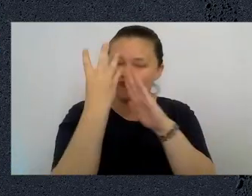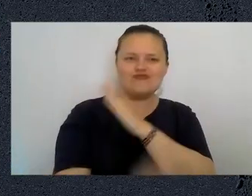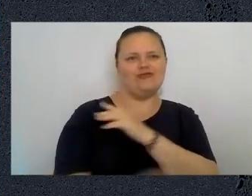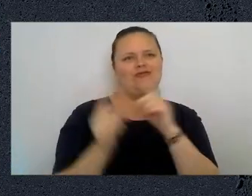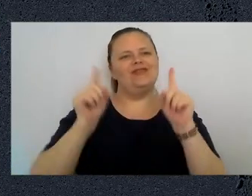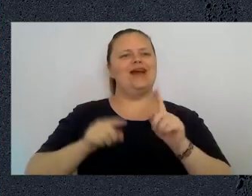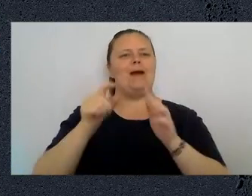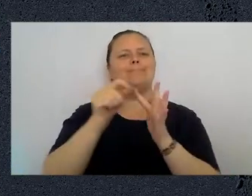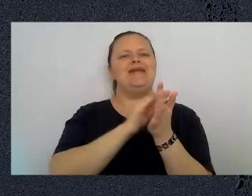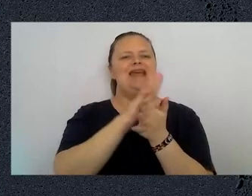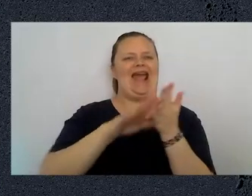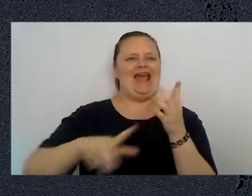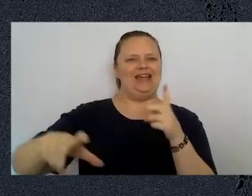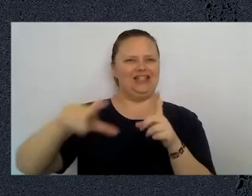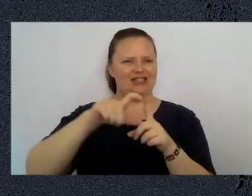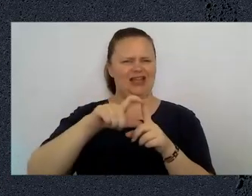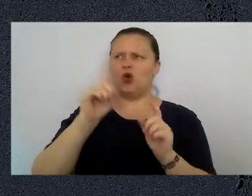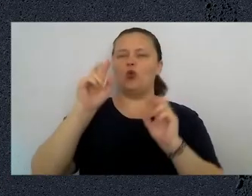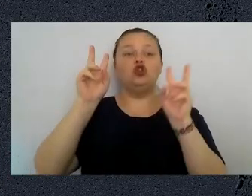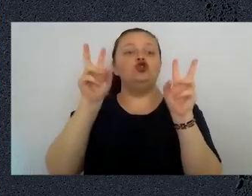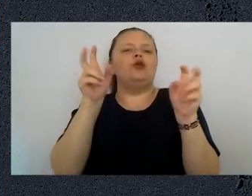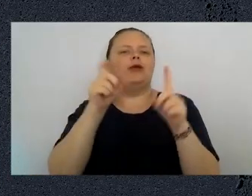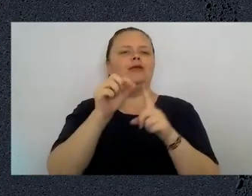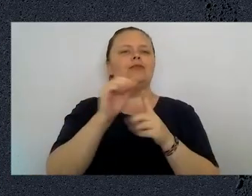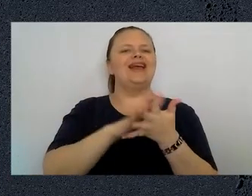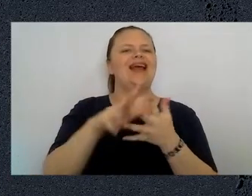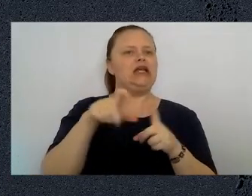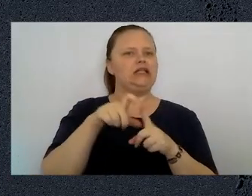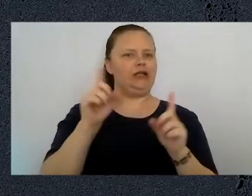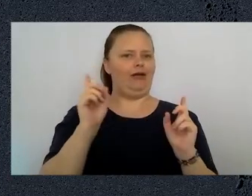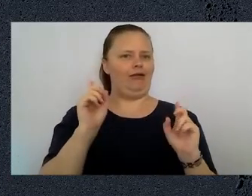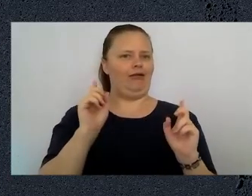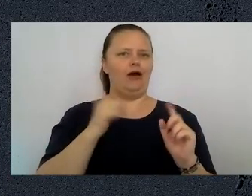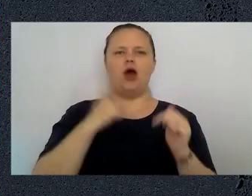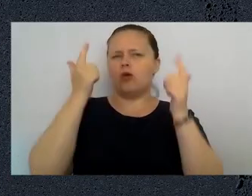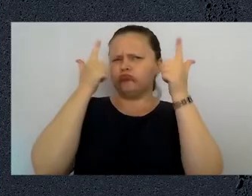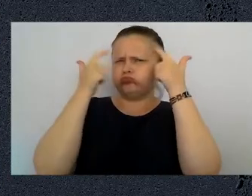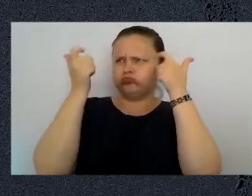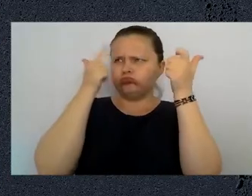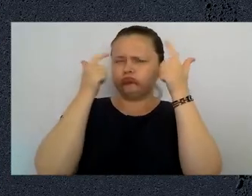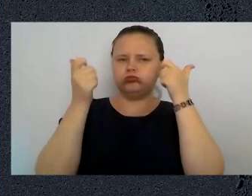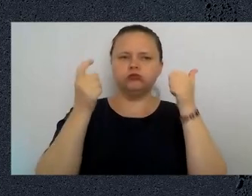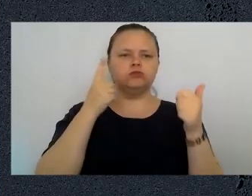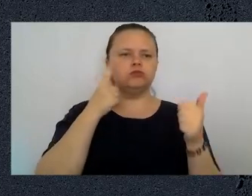and now here I am. What did you do your PhD in? I was really curious to find out if the